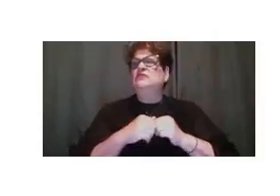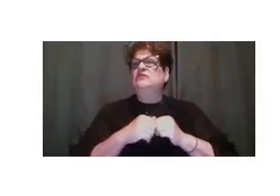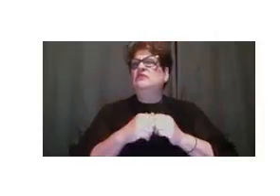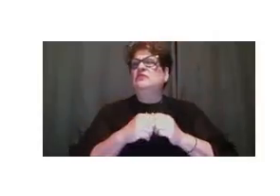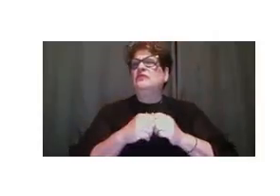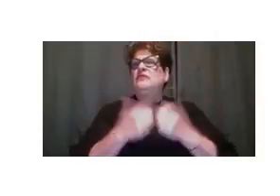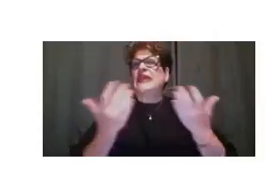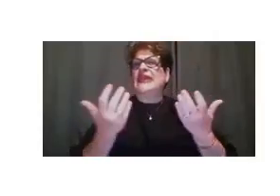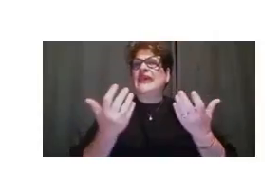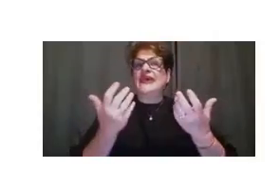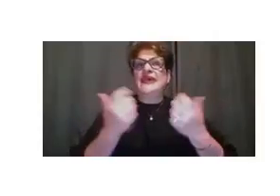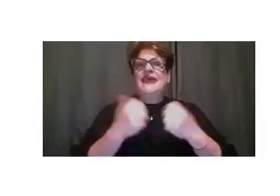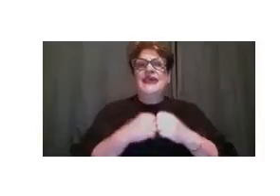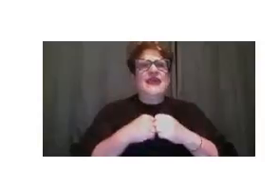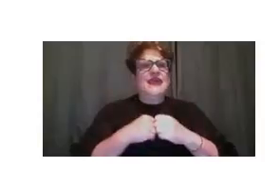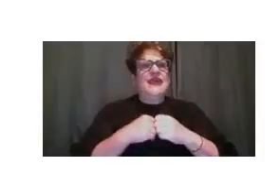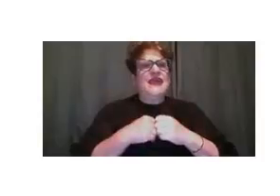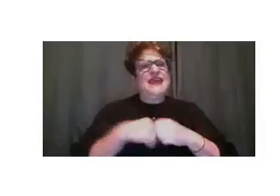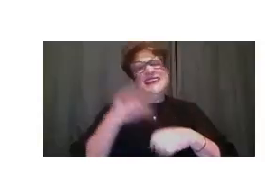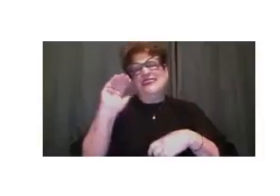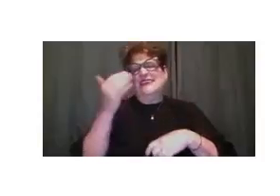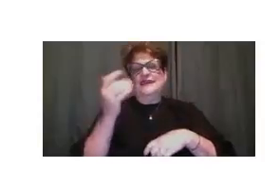a quote unquote